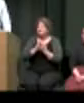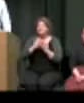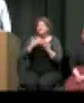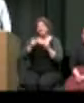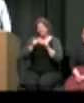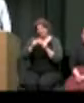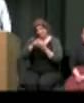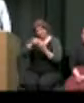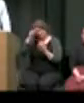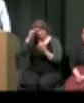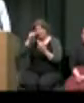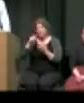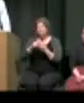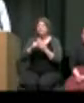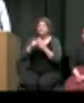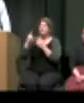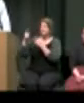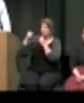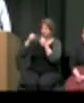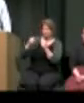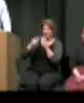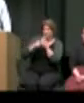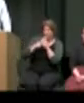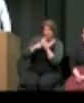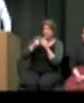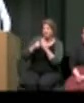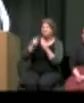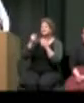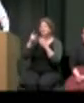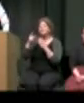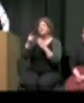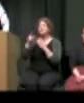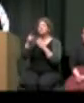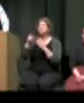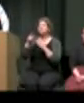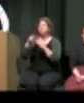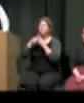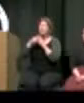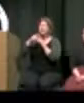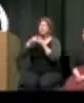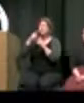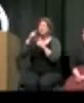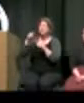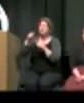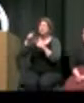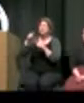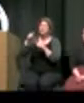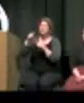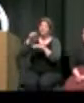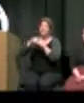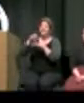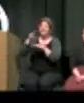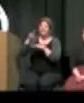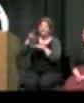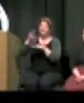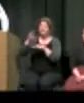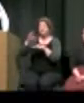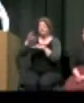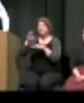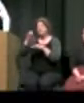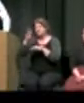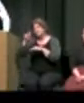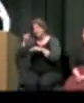learn the strength requirements and how much Portland is needed for the sediment. As I mentioned, the moisture is key. So anything less